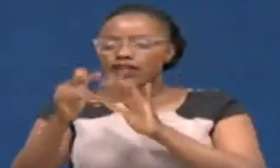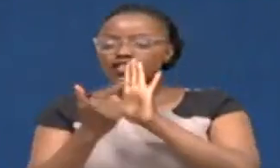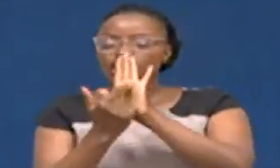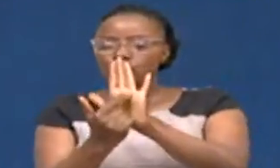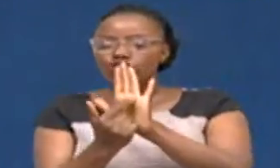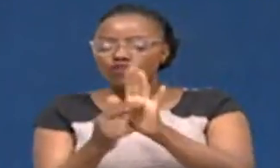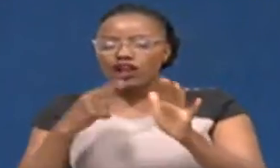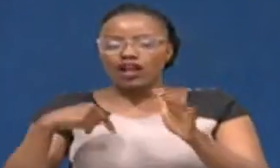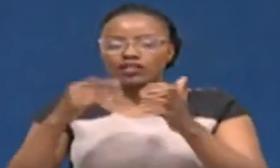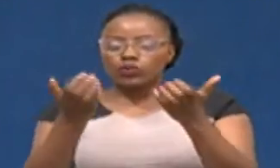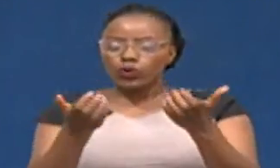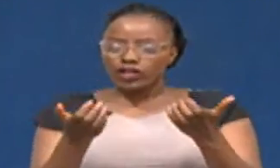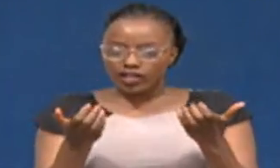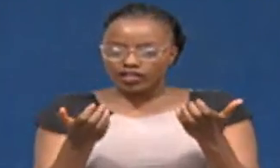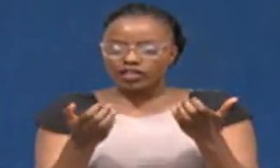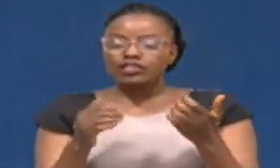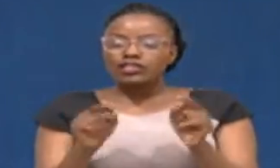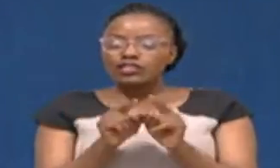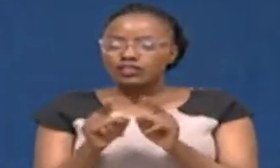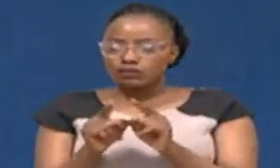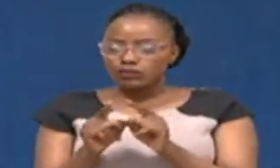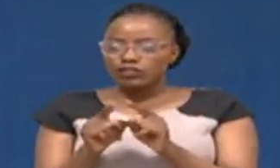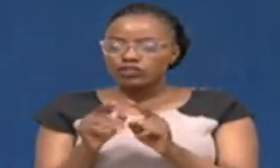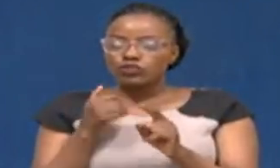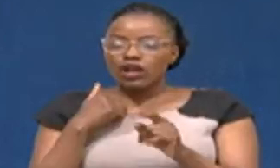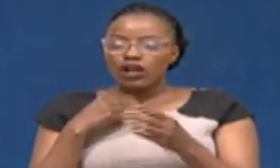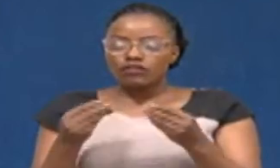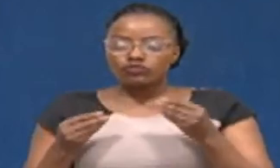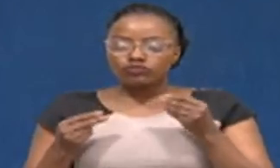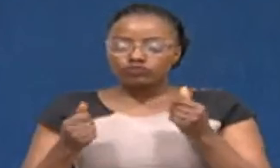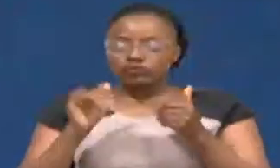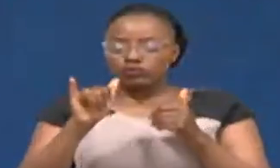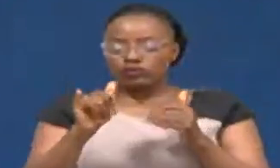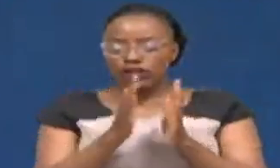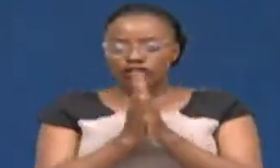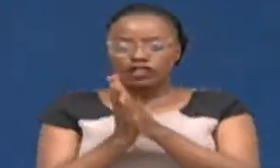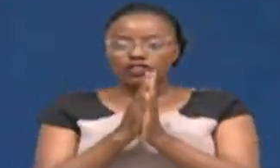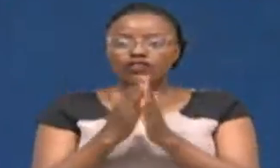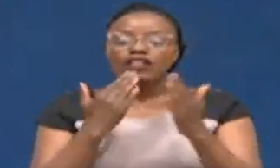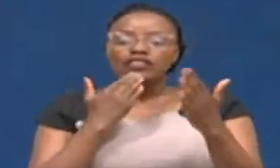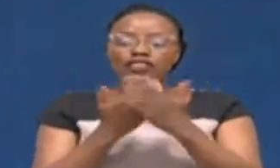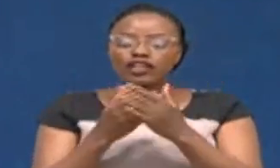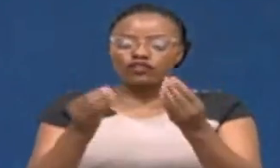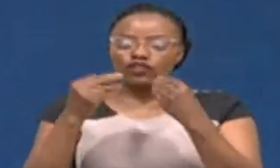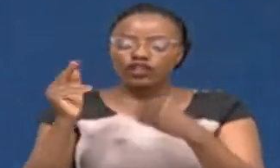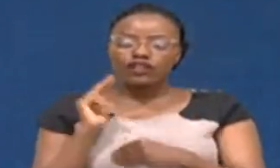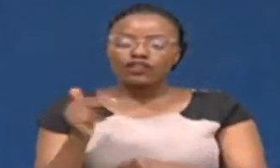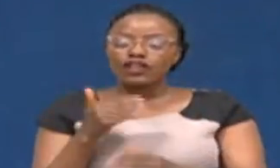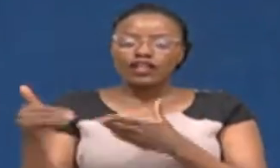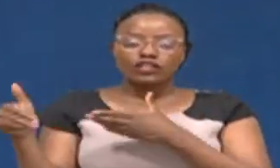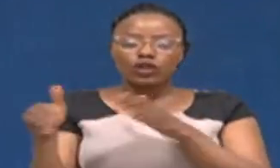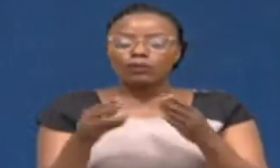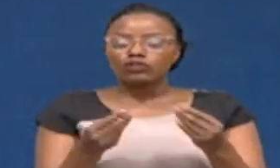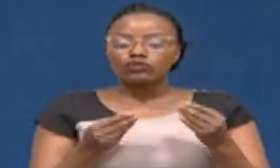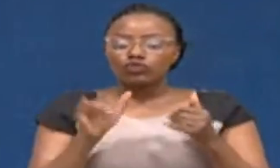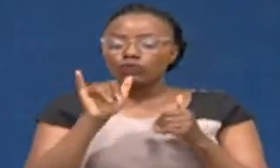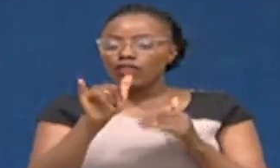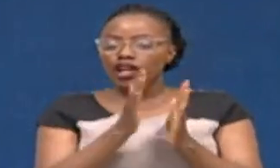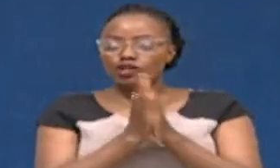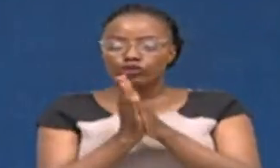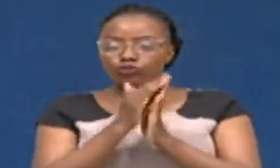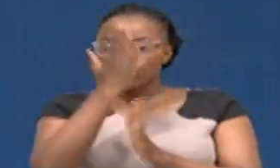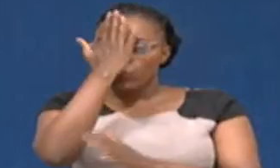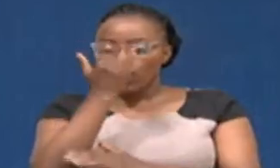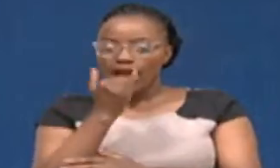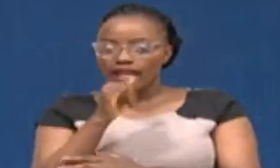sign that we need to rise up and counter that narrative. And thank you for giving us this platform to counter those narratives,